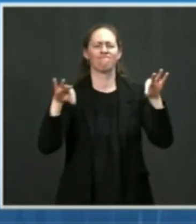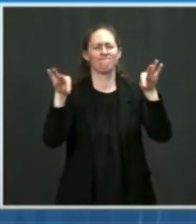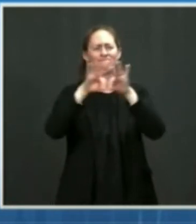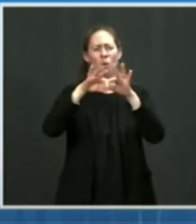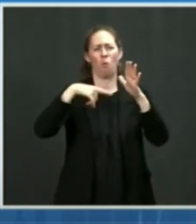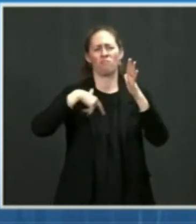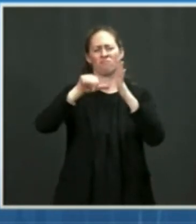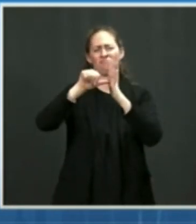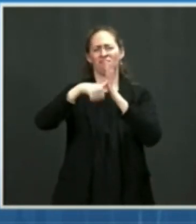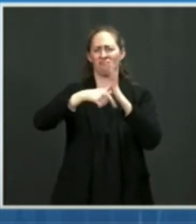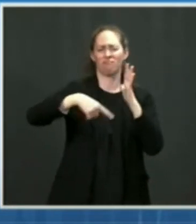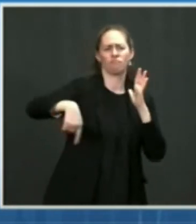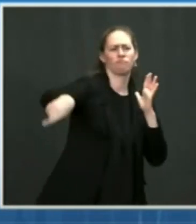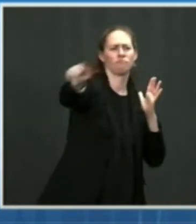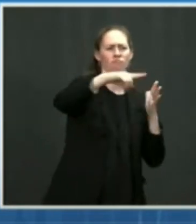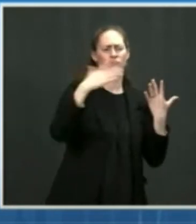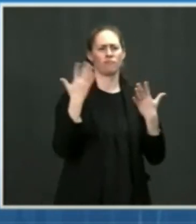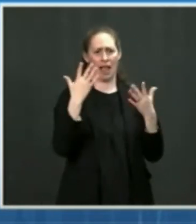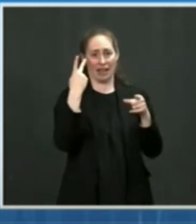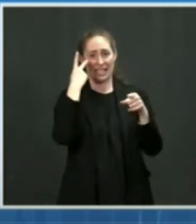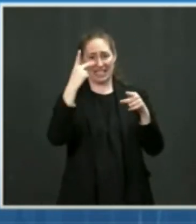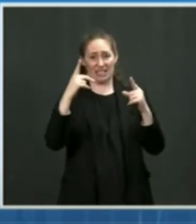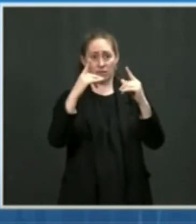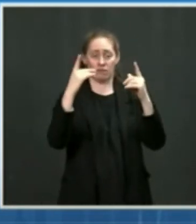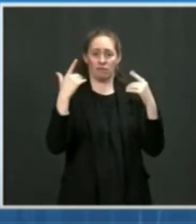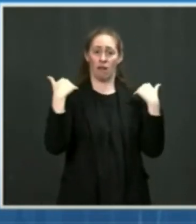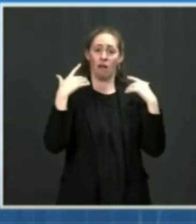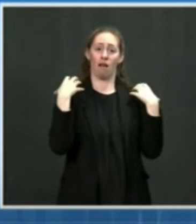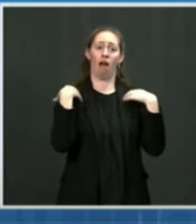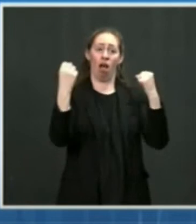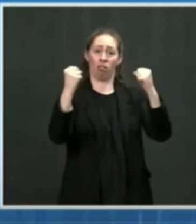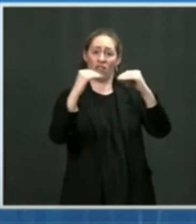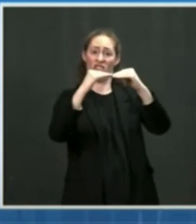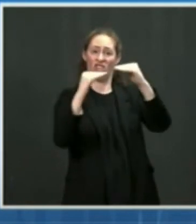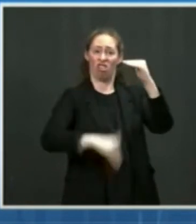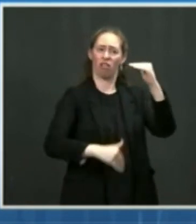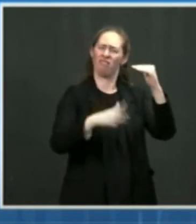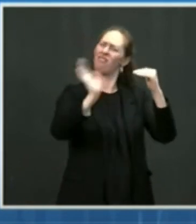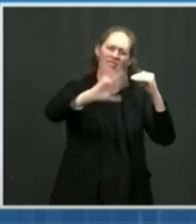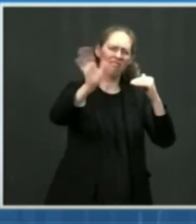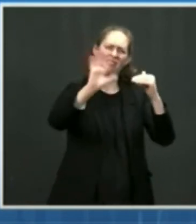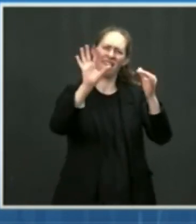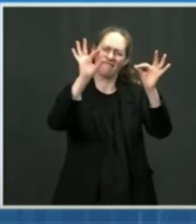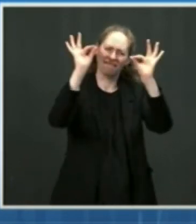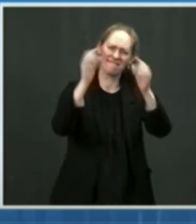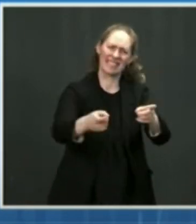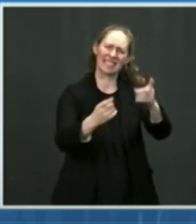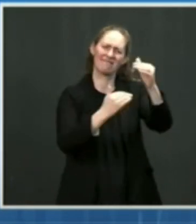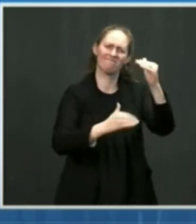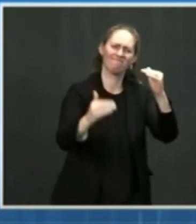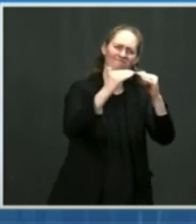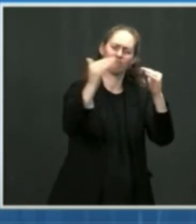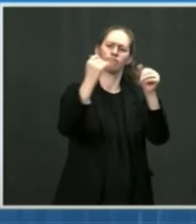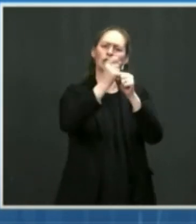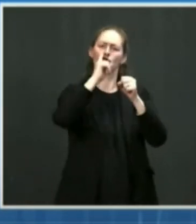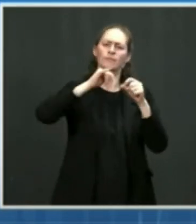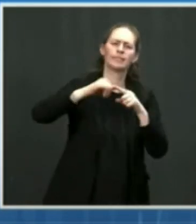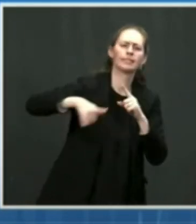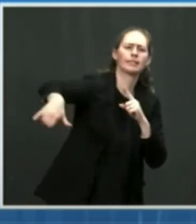opportunity to address health equity as a core element in all of our public health efforts. These disparities